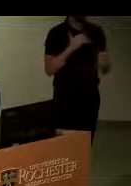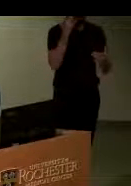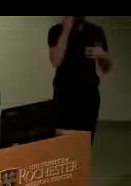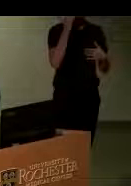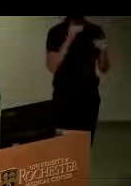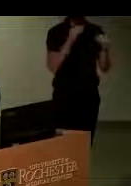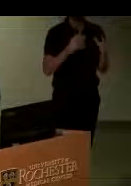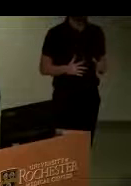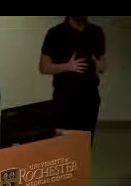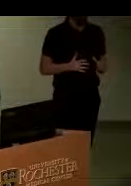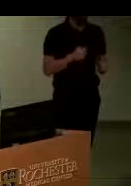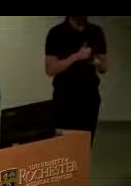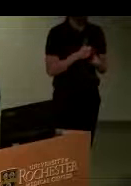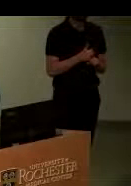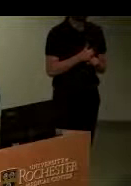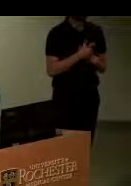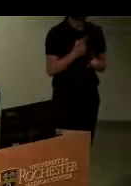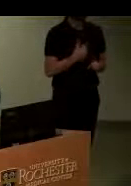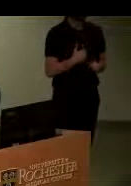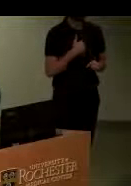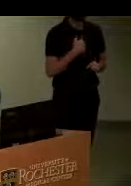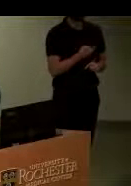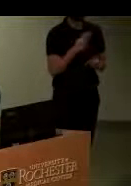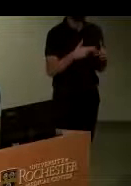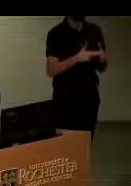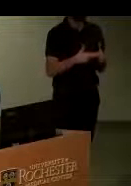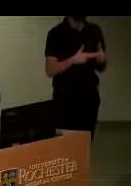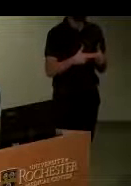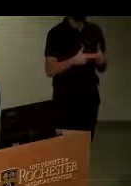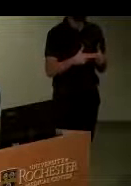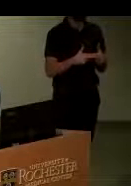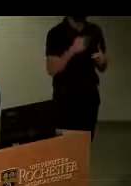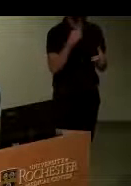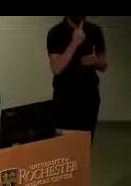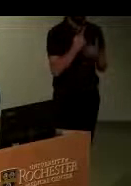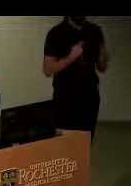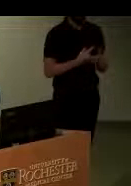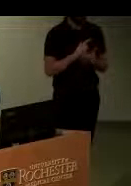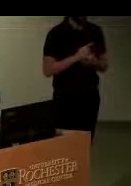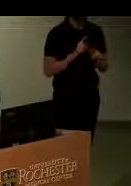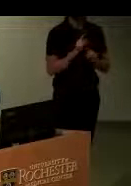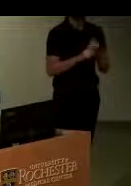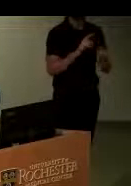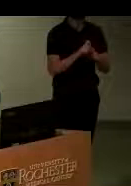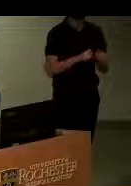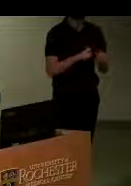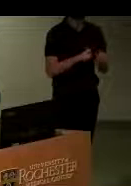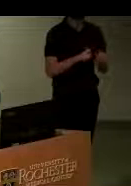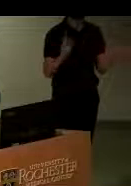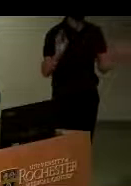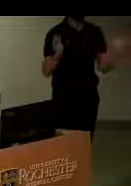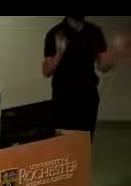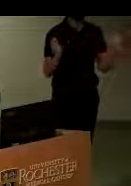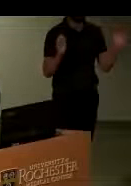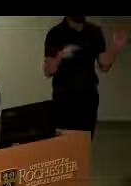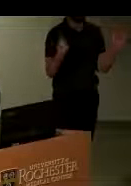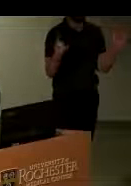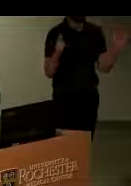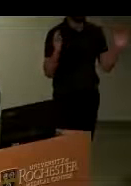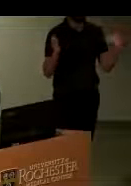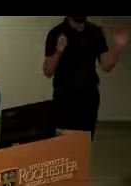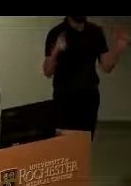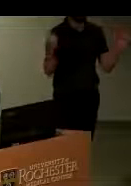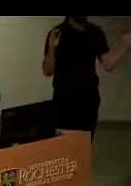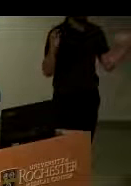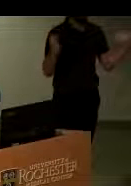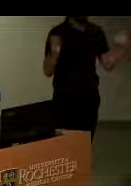teacher always puts 2 slides up, and for 1 hour asks questions of the class about comparing and contrasting the 2